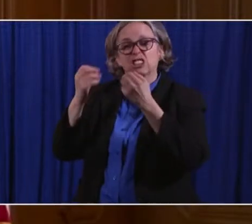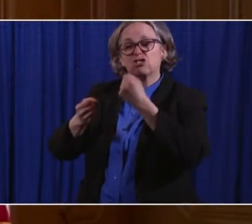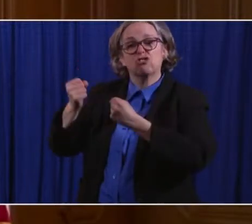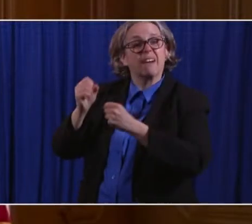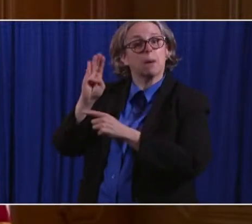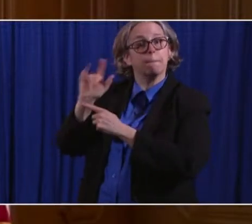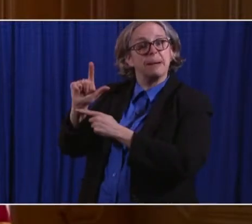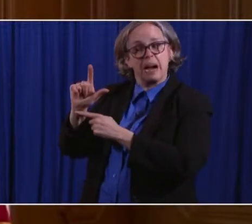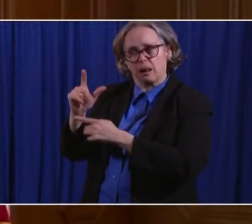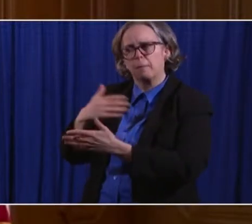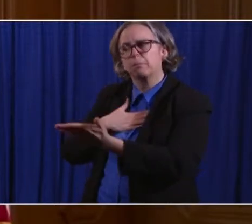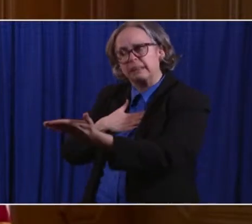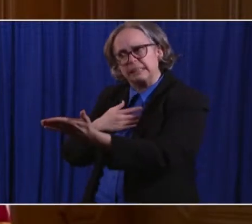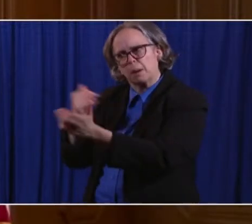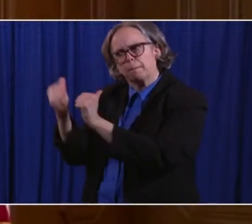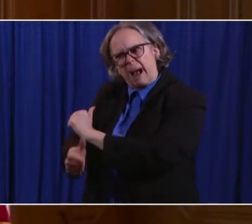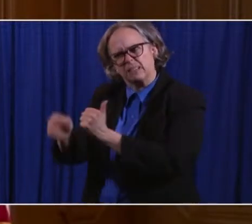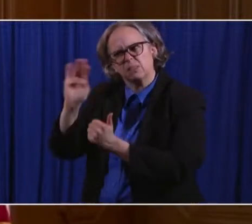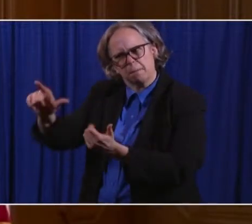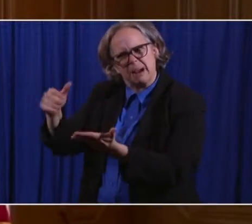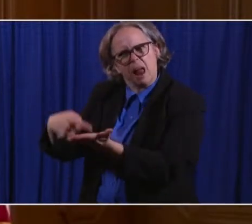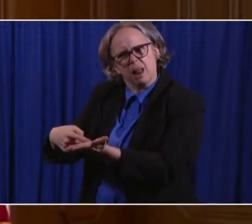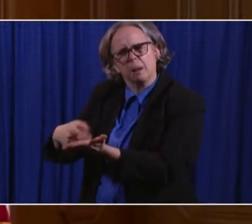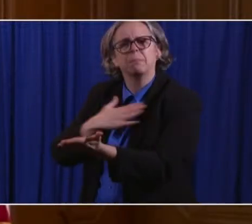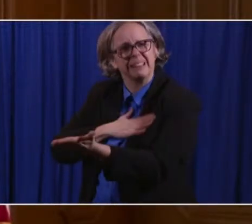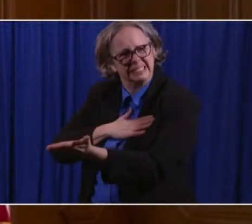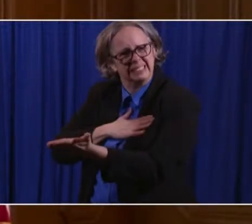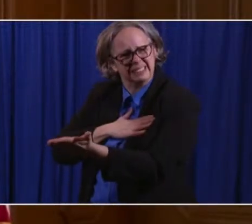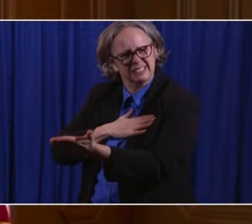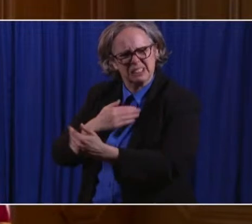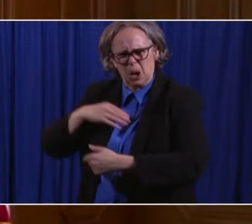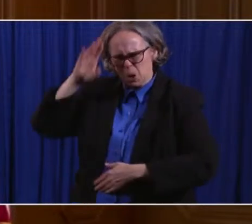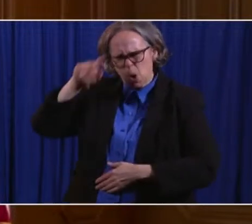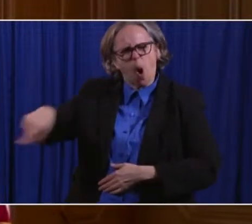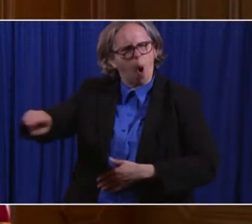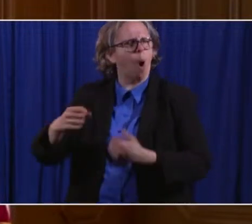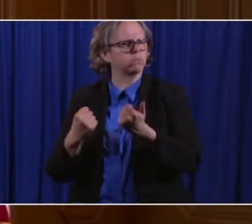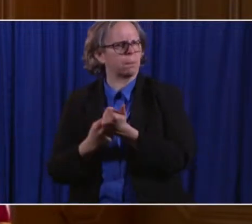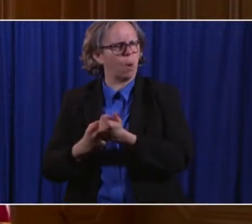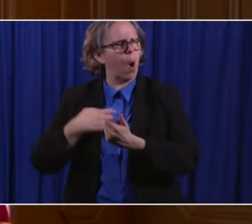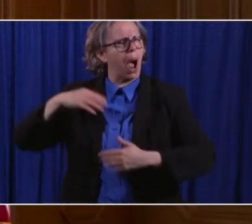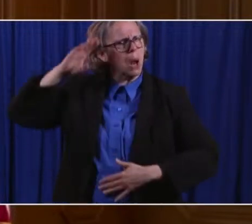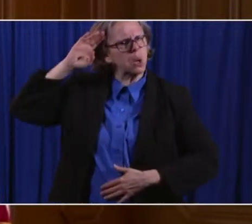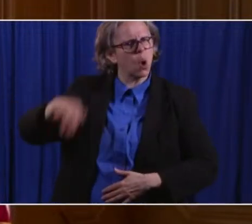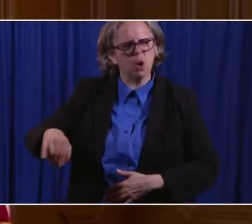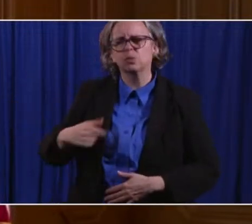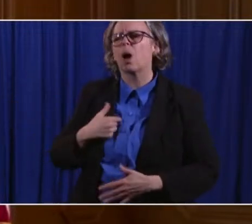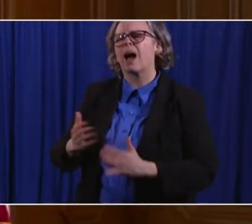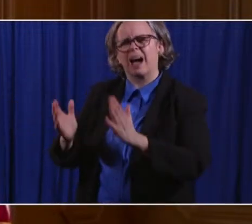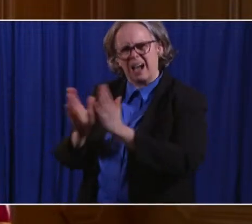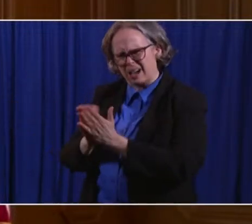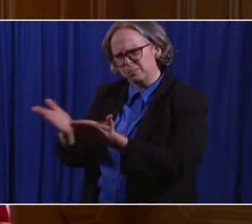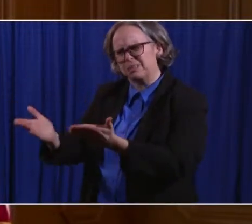General Assembly. And I know there is support in the General Assembly for that, and that's something that we really need to get